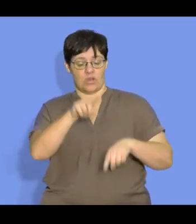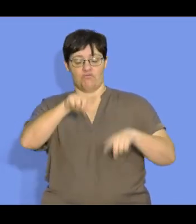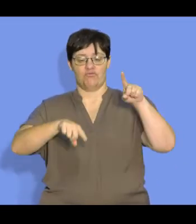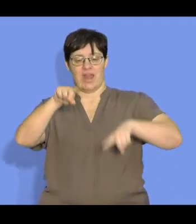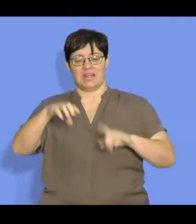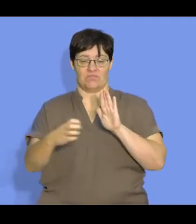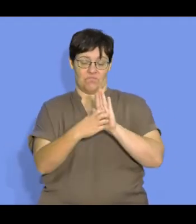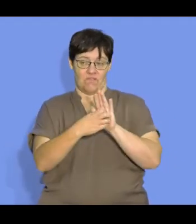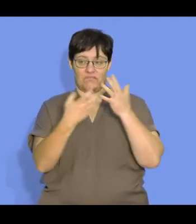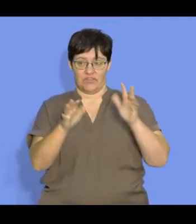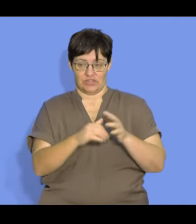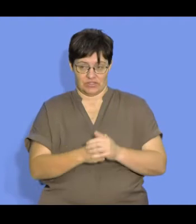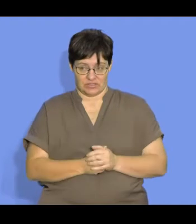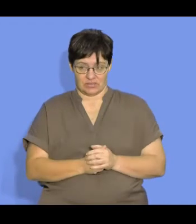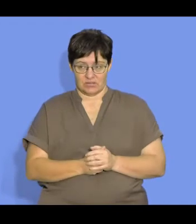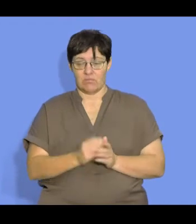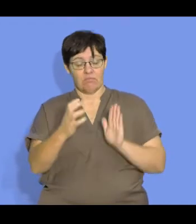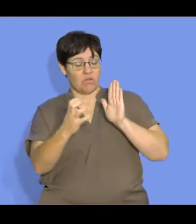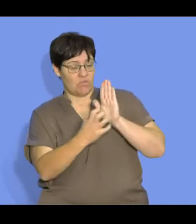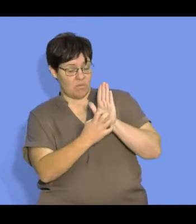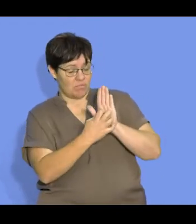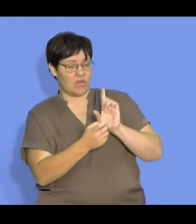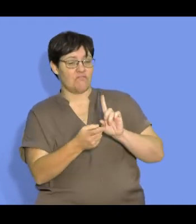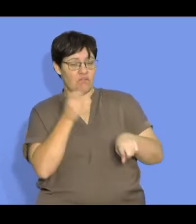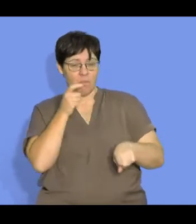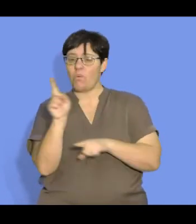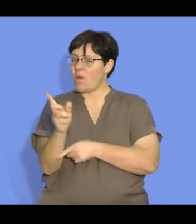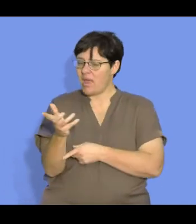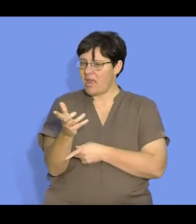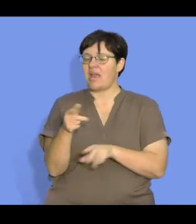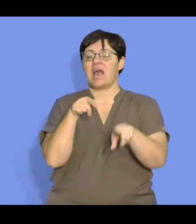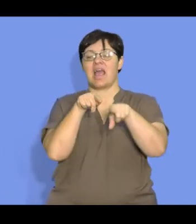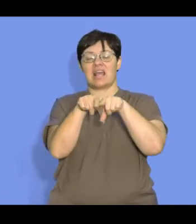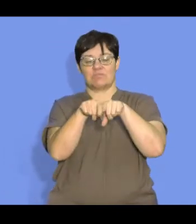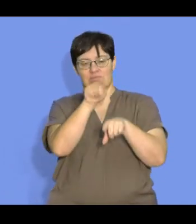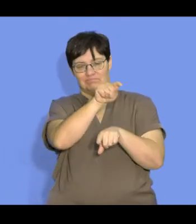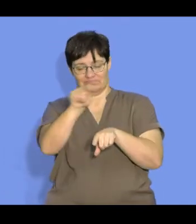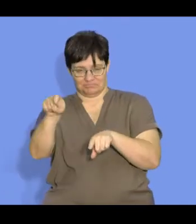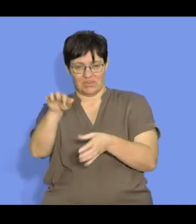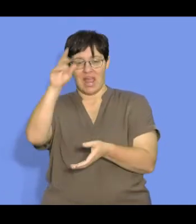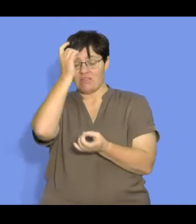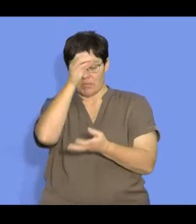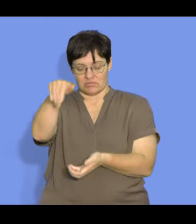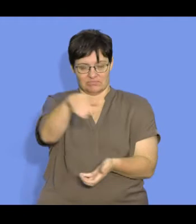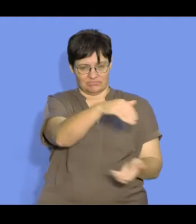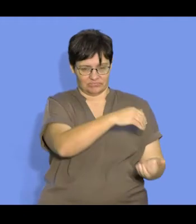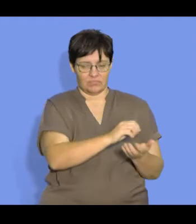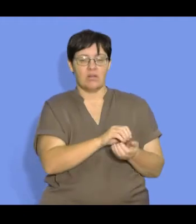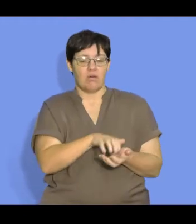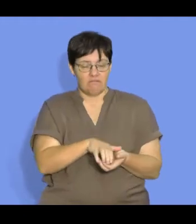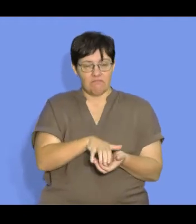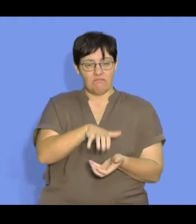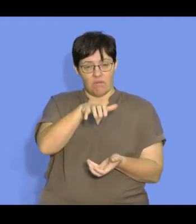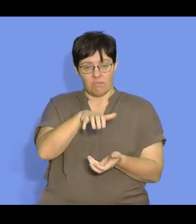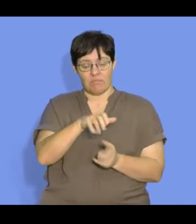So we looked at the graphs specifically from experiments where we looked at the volume over